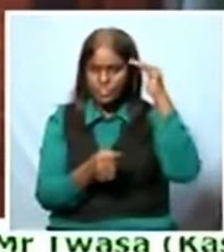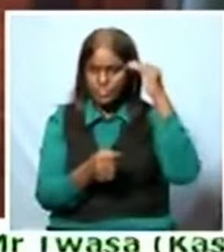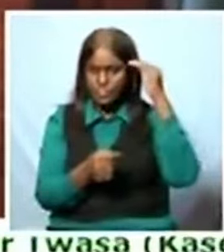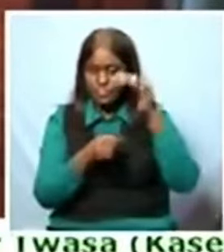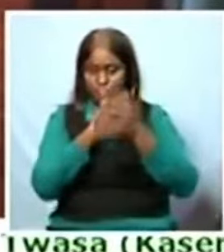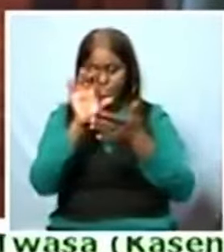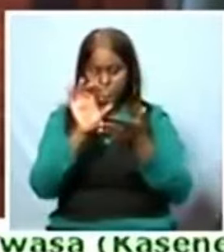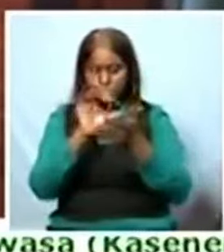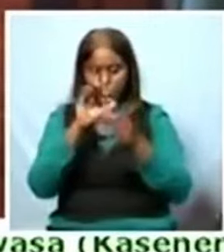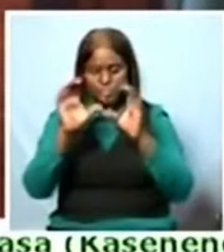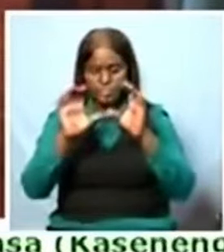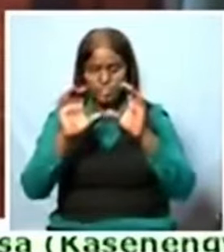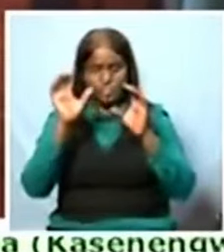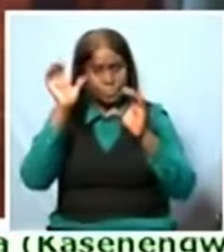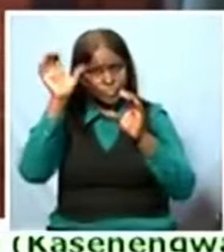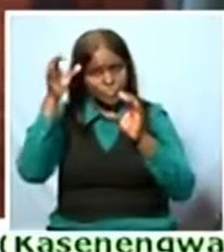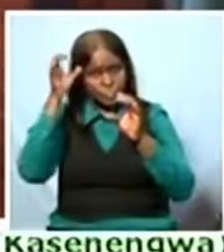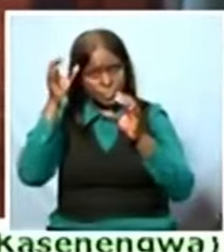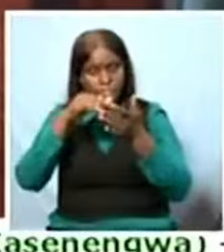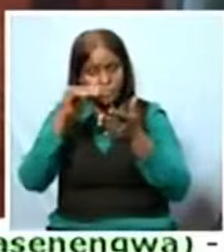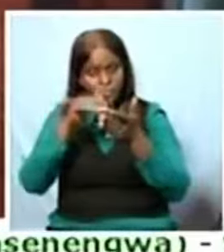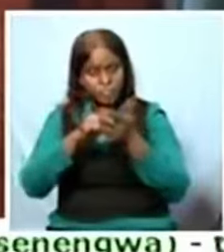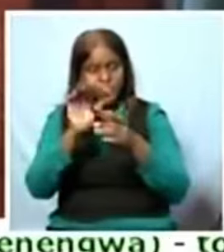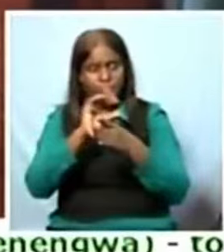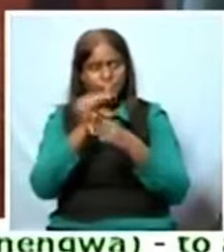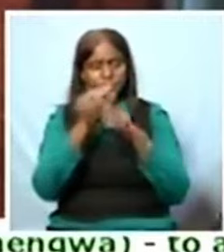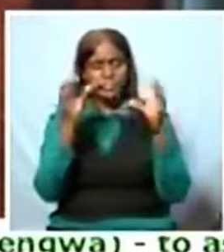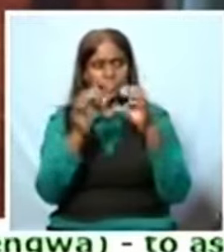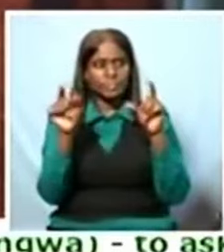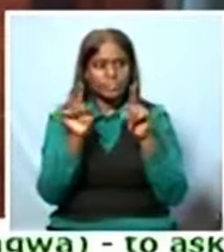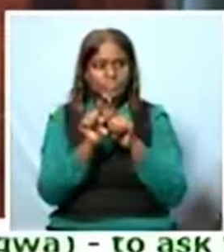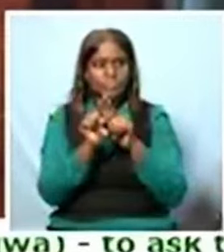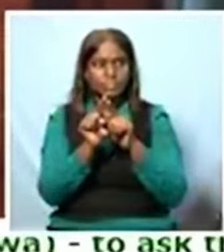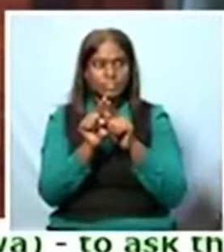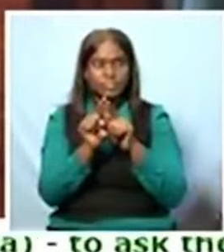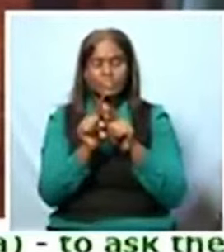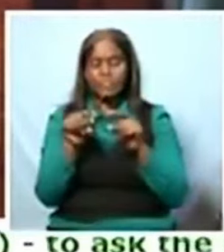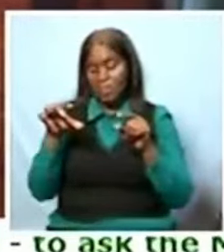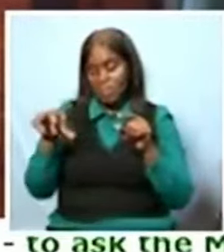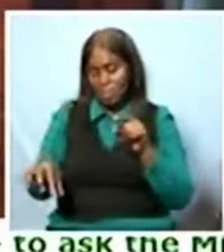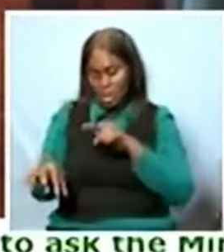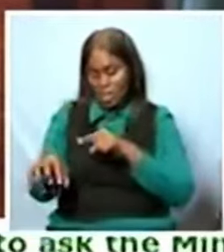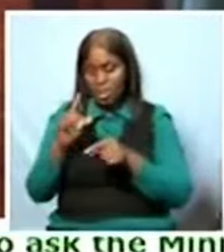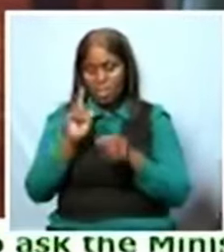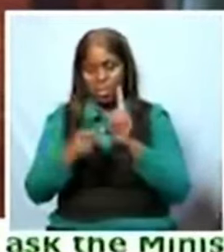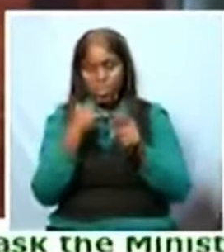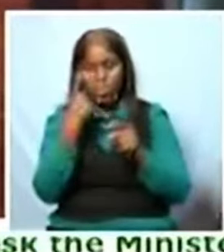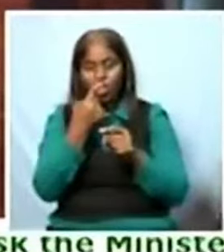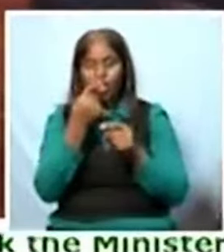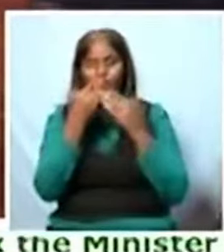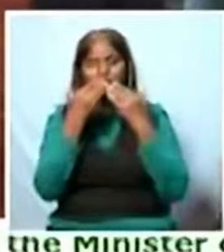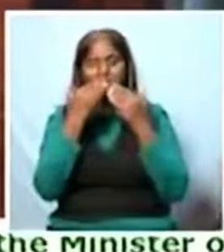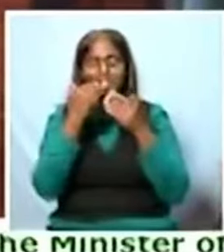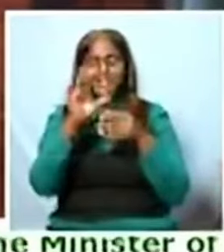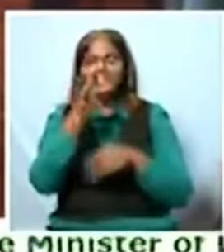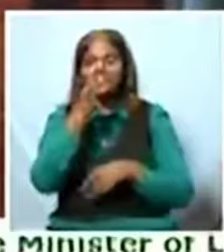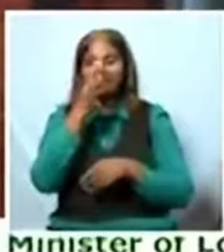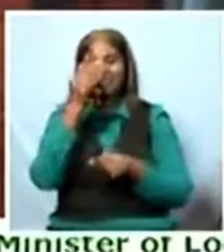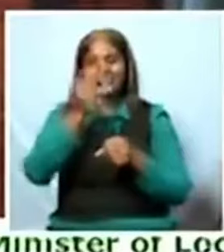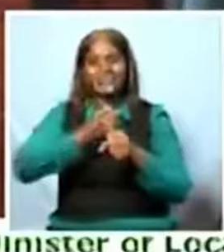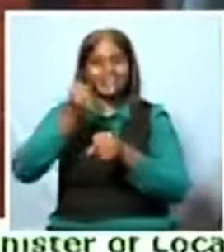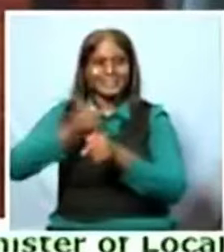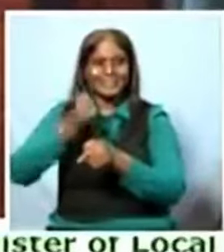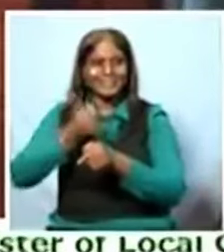or council offices. They say umwana shenda atasha banyina kunaya.